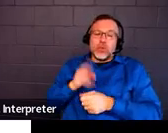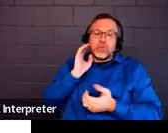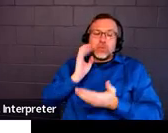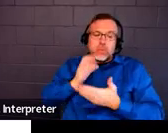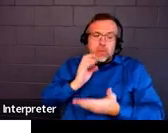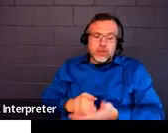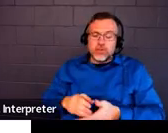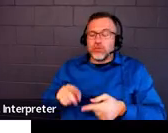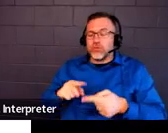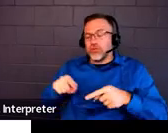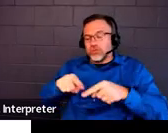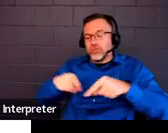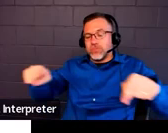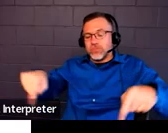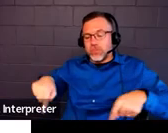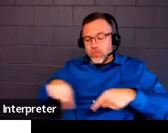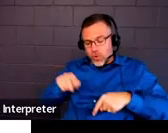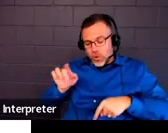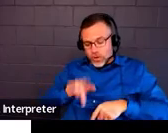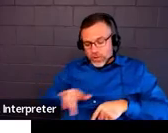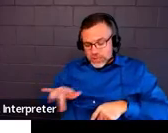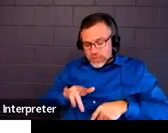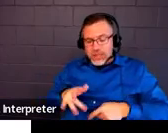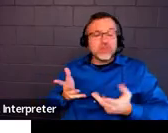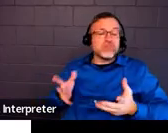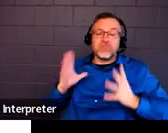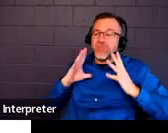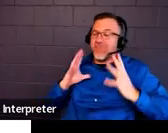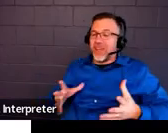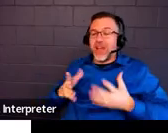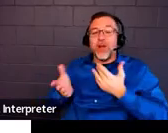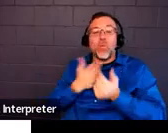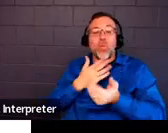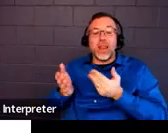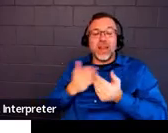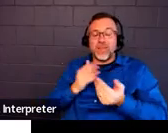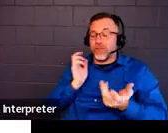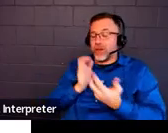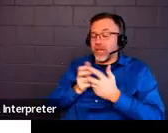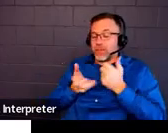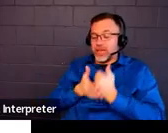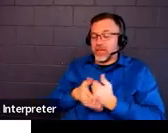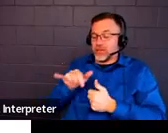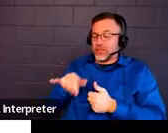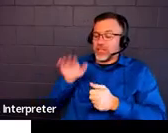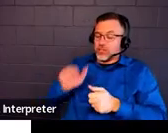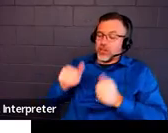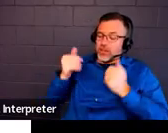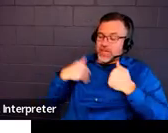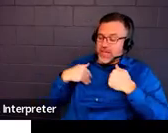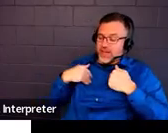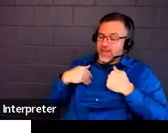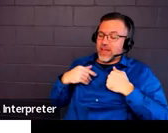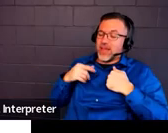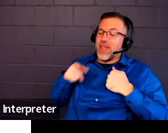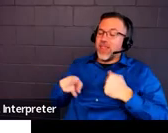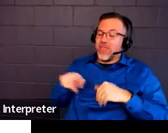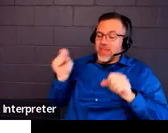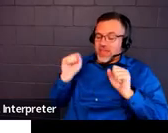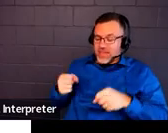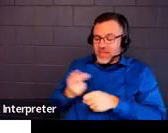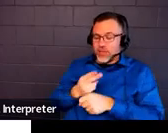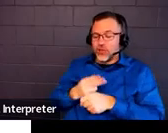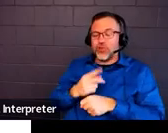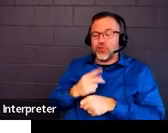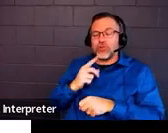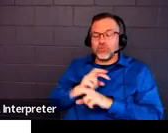boards, is encouraged. So whatever accommodations the child already has on their IEP, they can use for the alternate